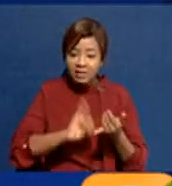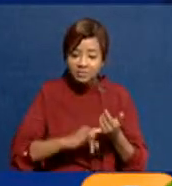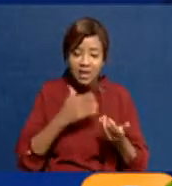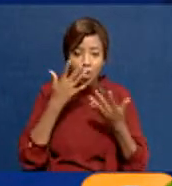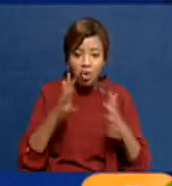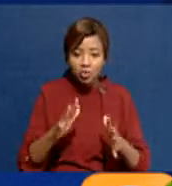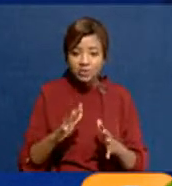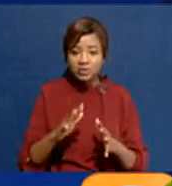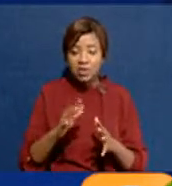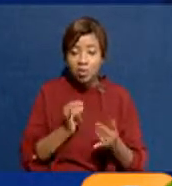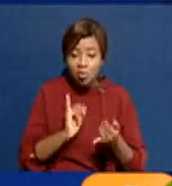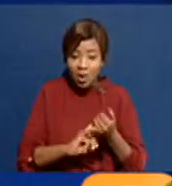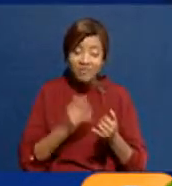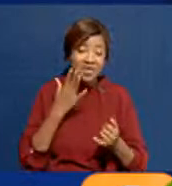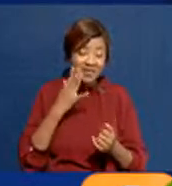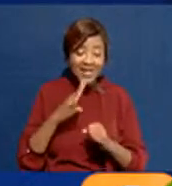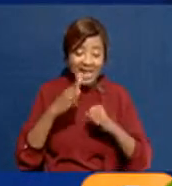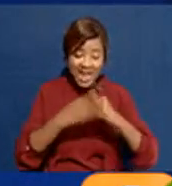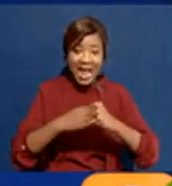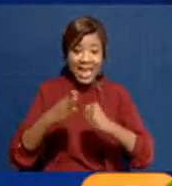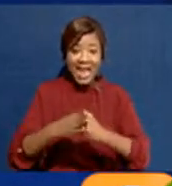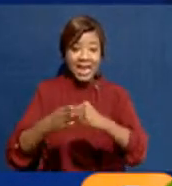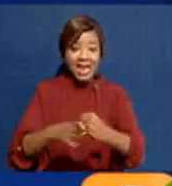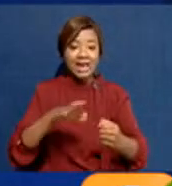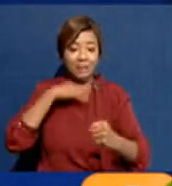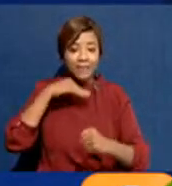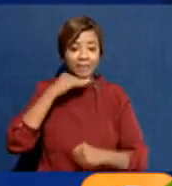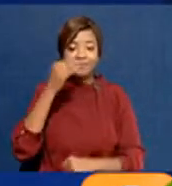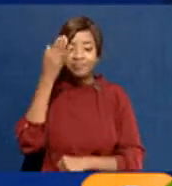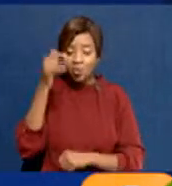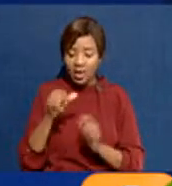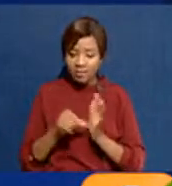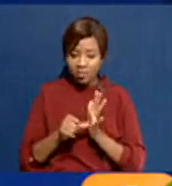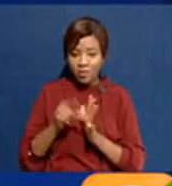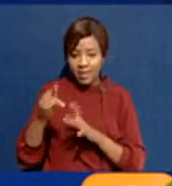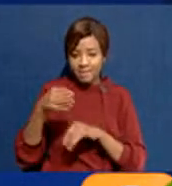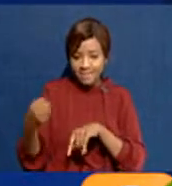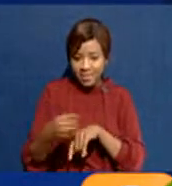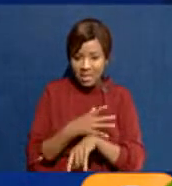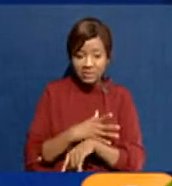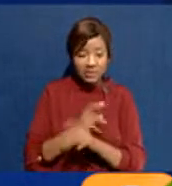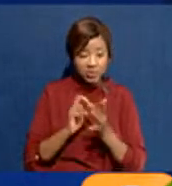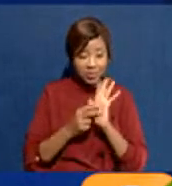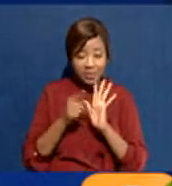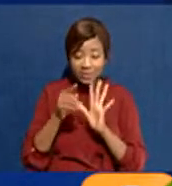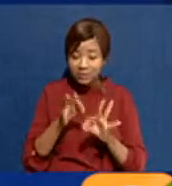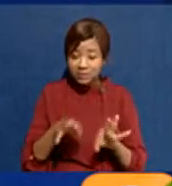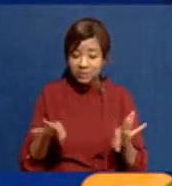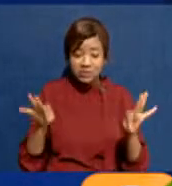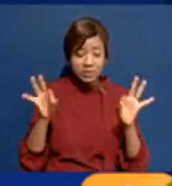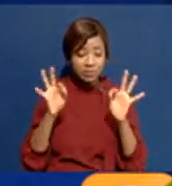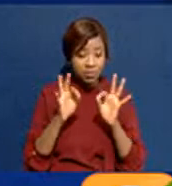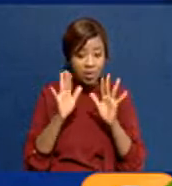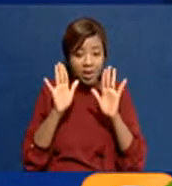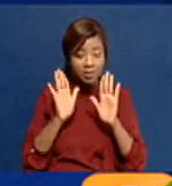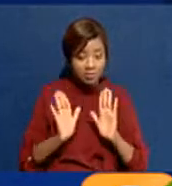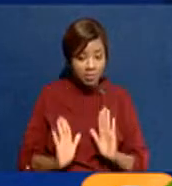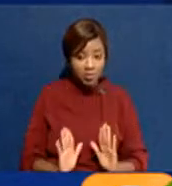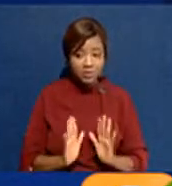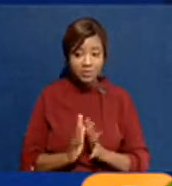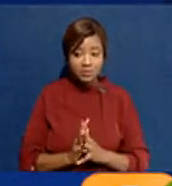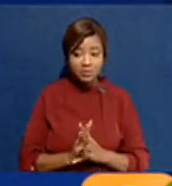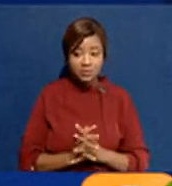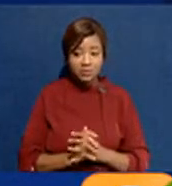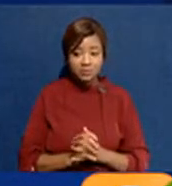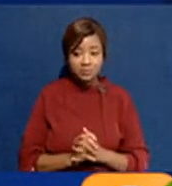lost a wife, and so on and so forth. So this is something which is very, very important. And most of the reason that this is